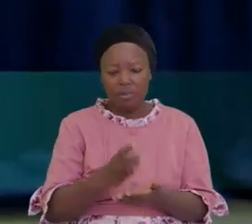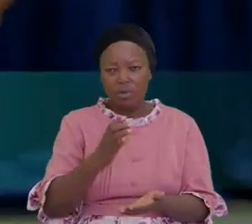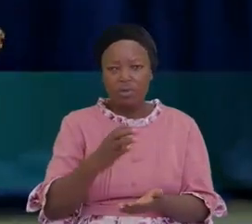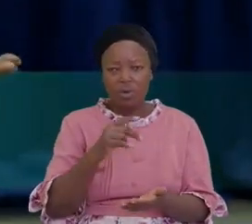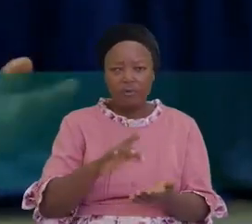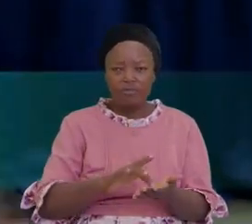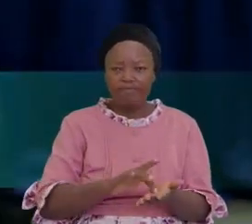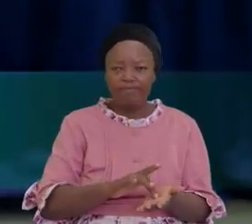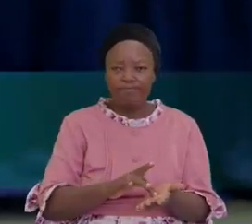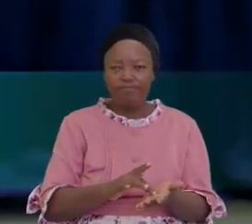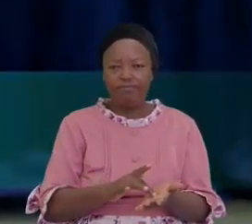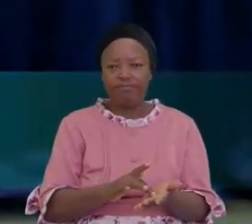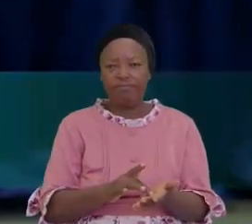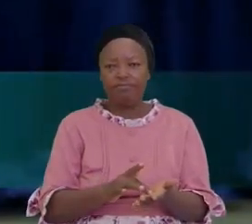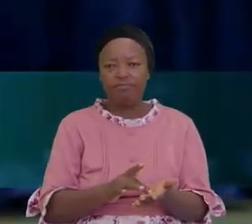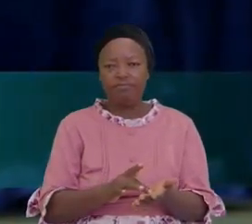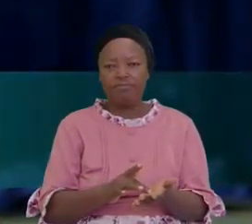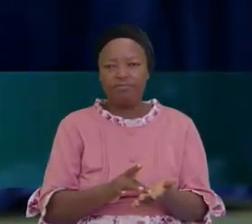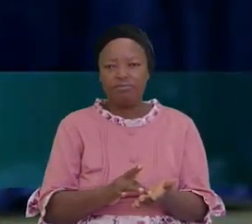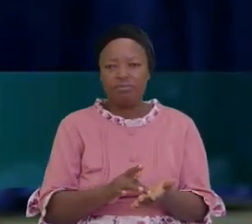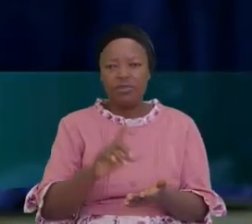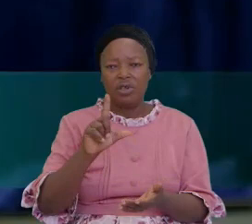medicinal liquid.